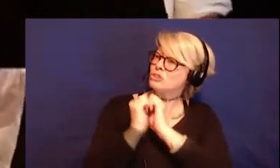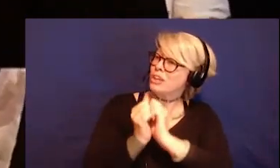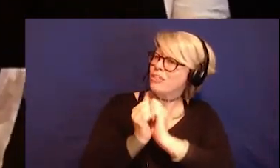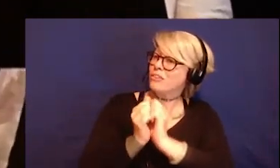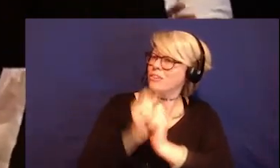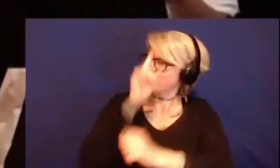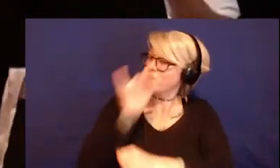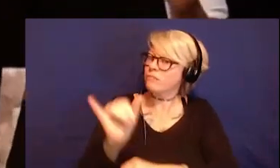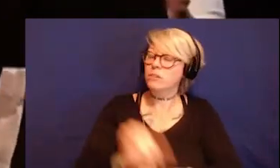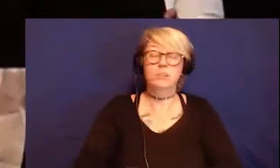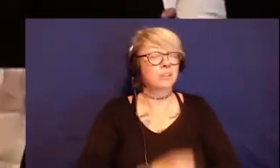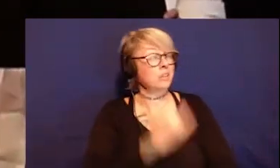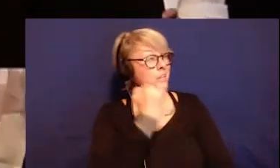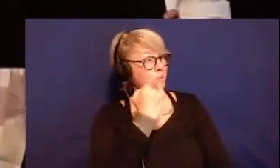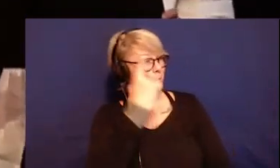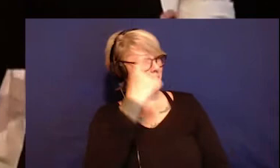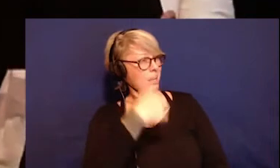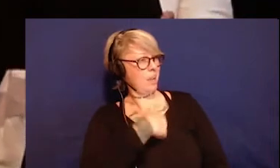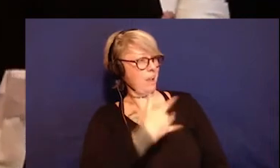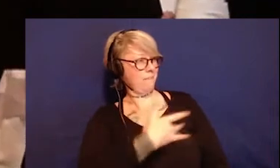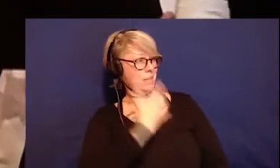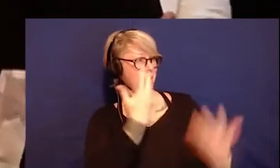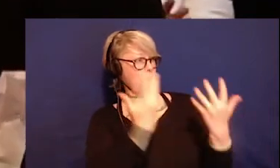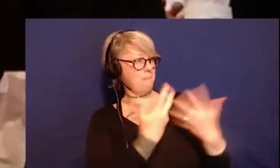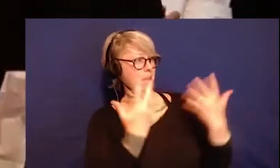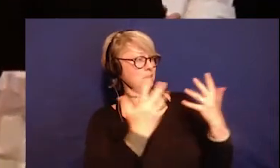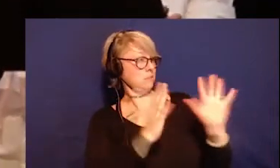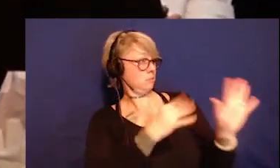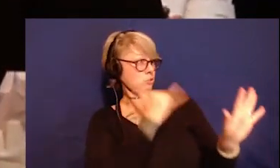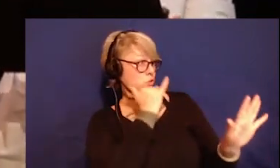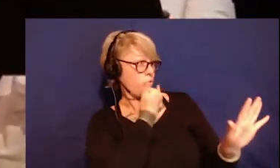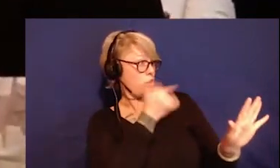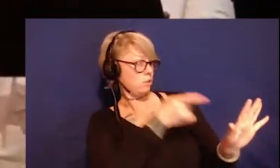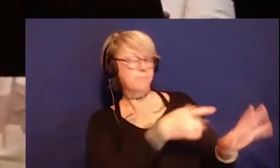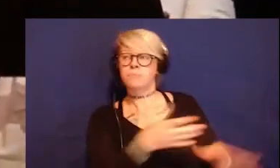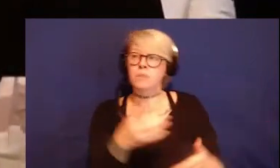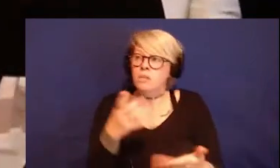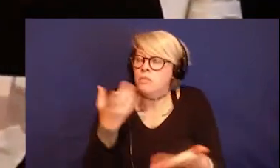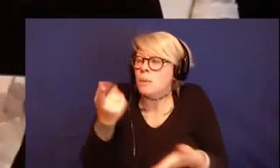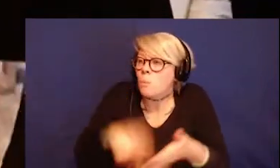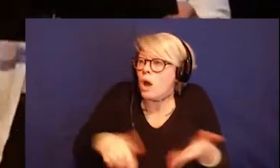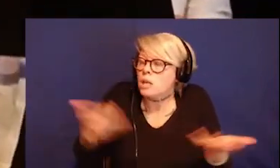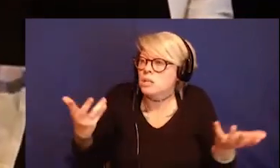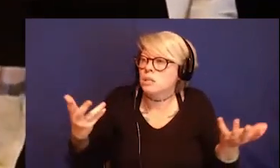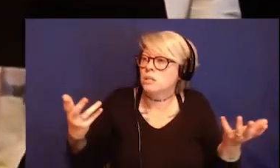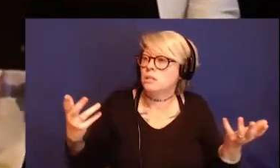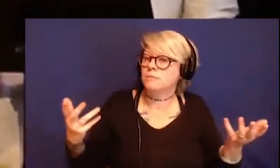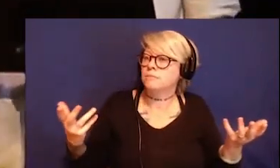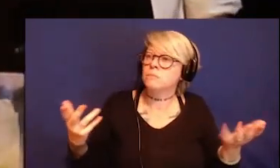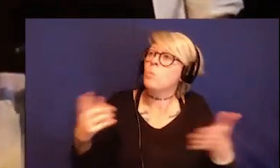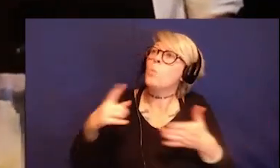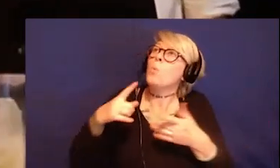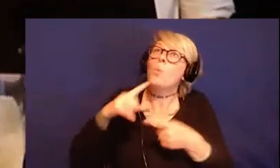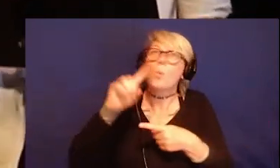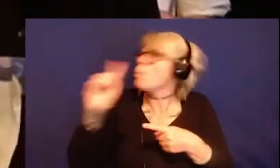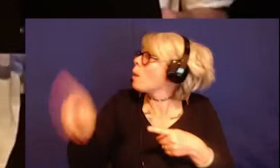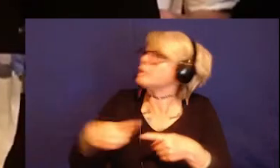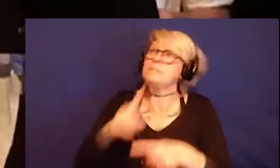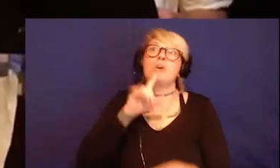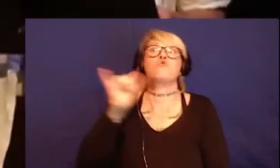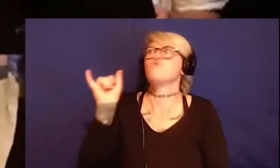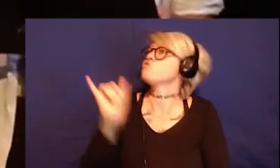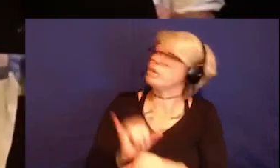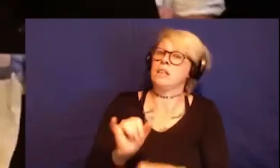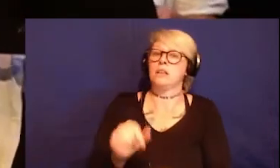you think that this is about me feeling abandoned, you're wrong. Okay, then what is it about? What is it about, really? Preserving